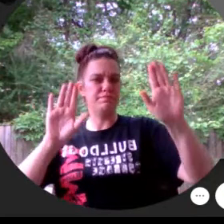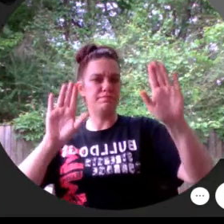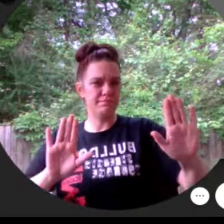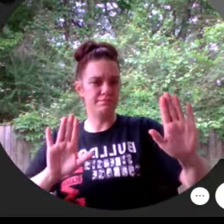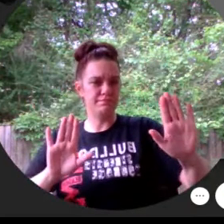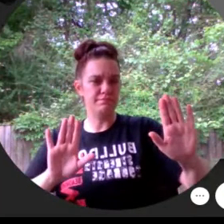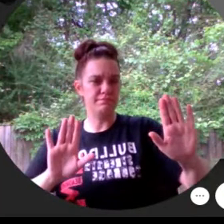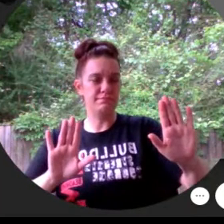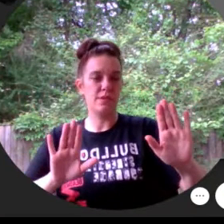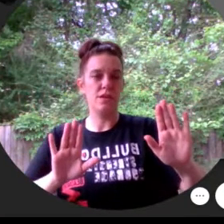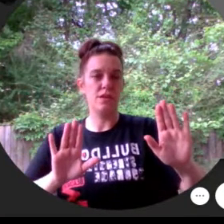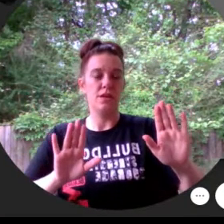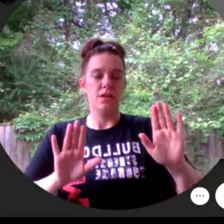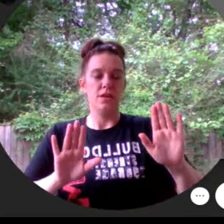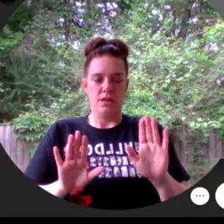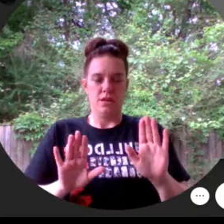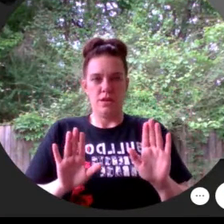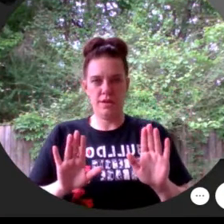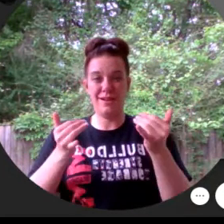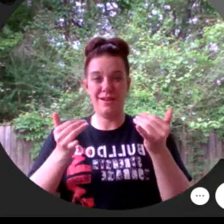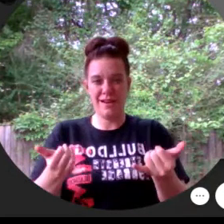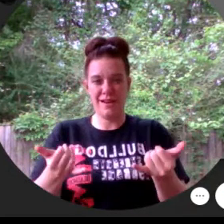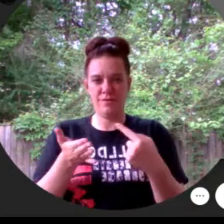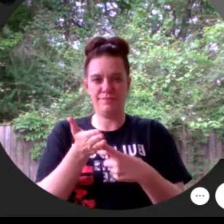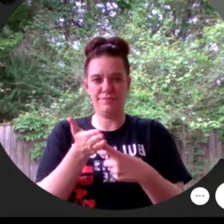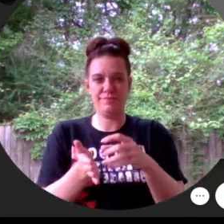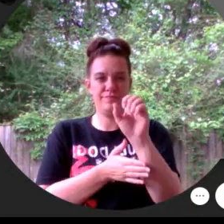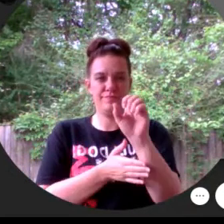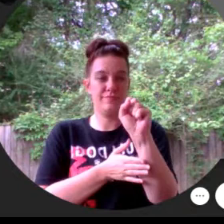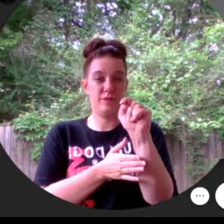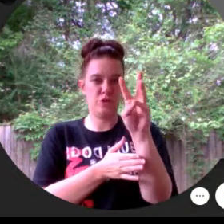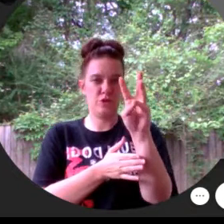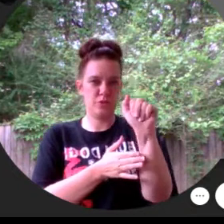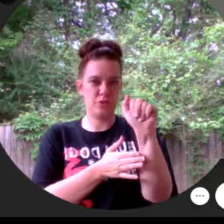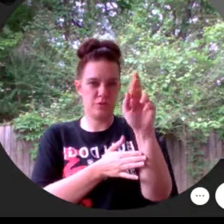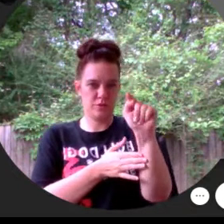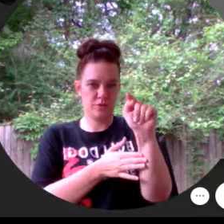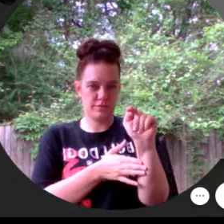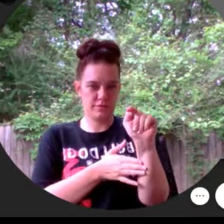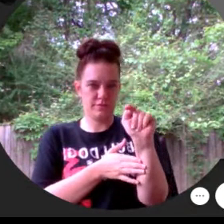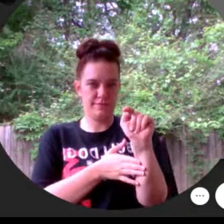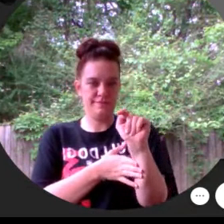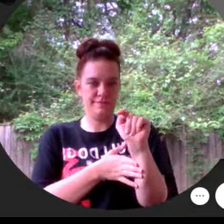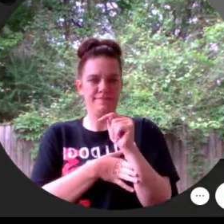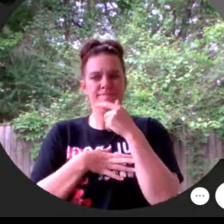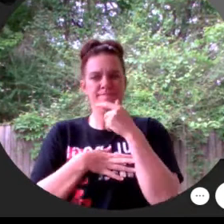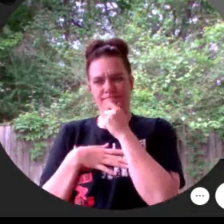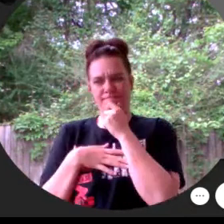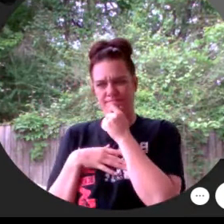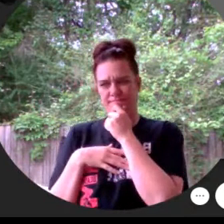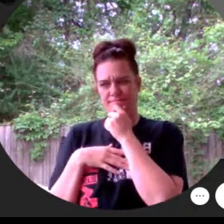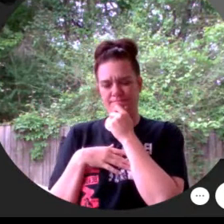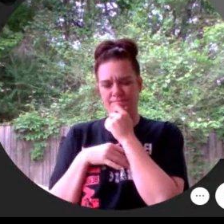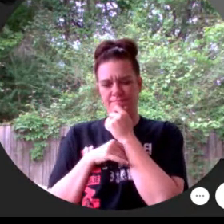Which brings me to Stuart. Said Niles. Yes, said Principal Barkin.